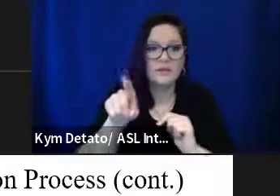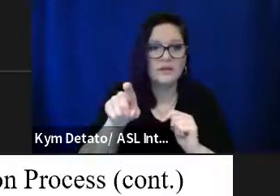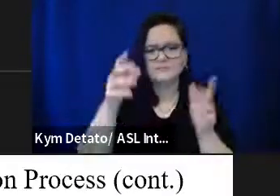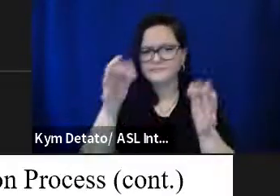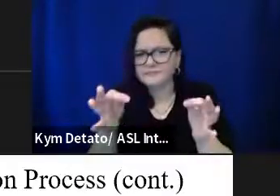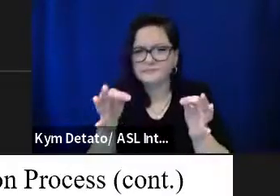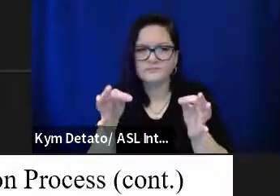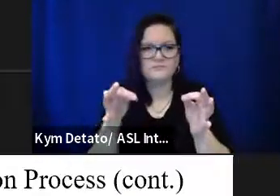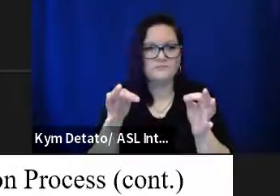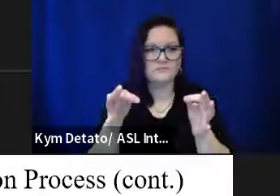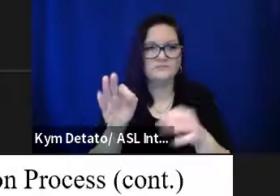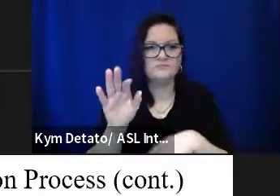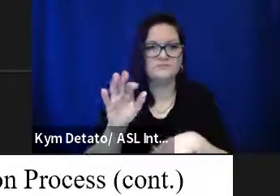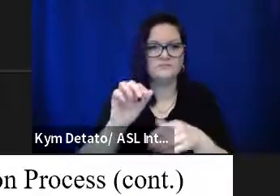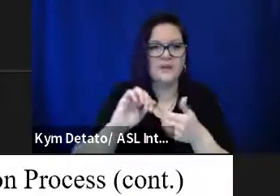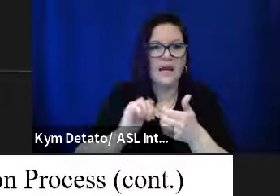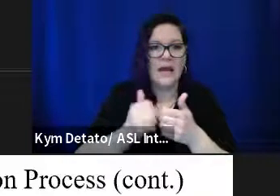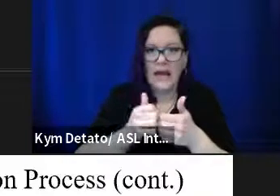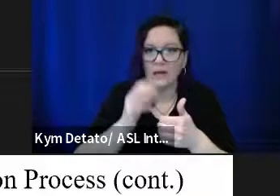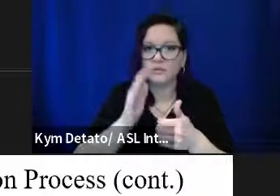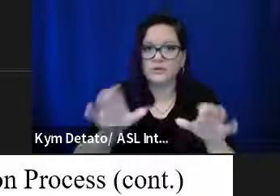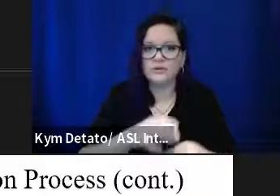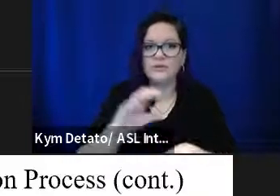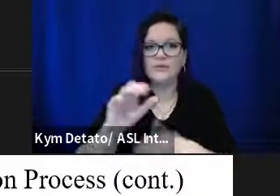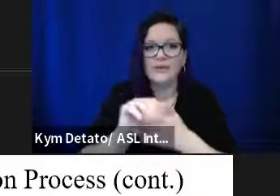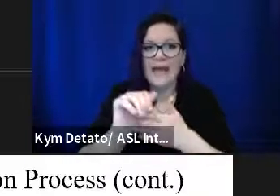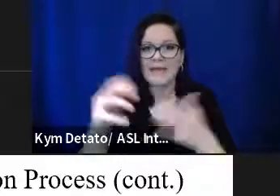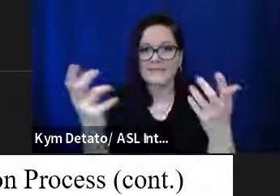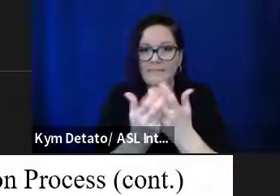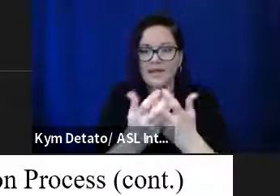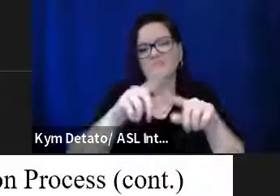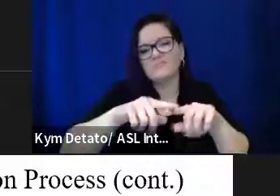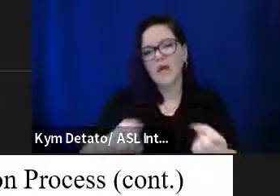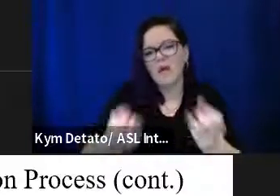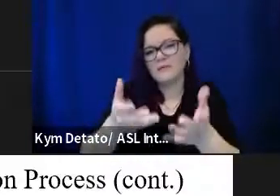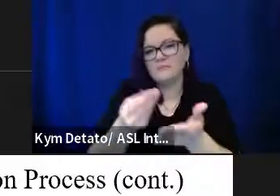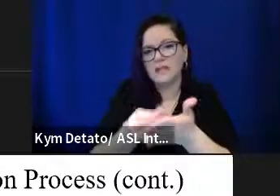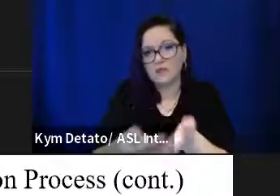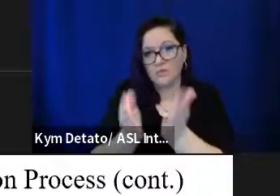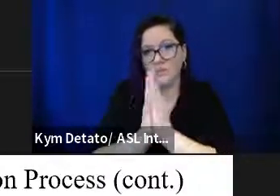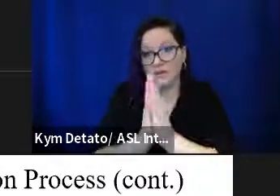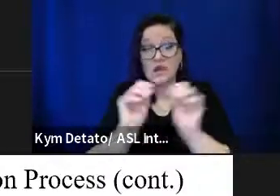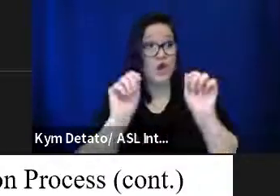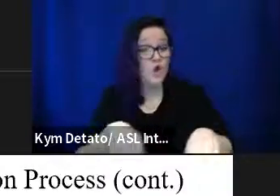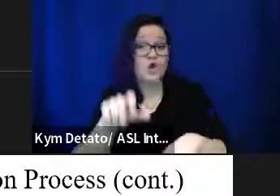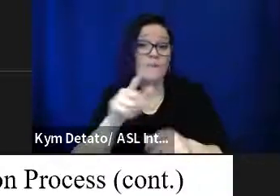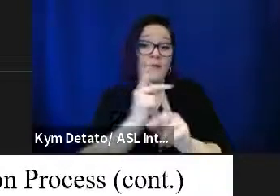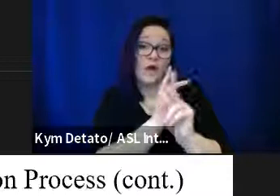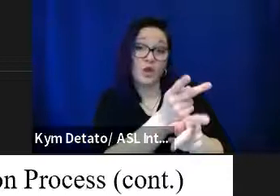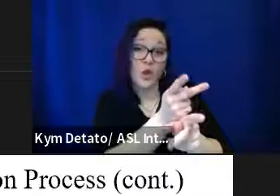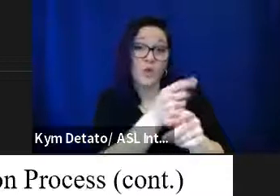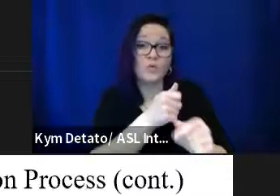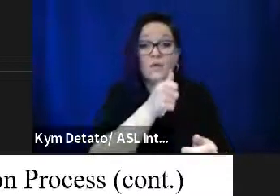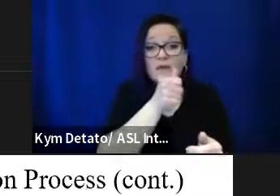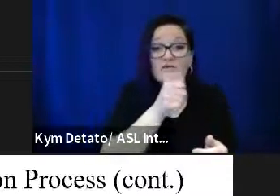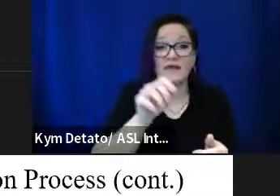means of your cash match, depending on how much you're requesting. This can be in the form of a loan or private equity.